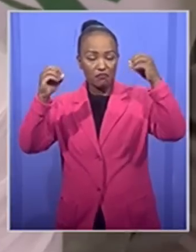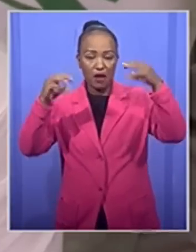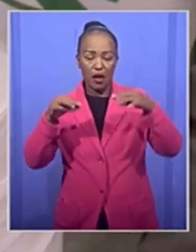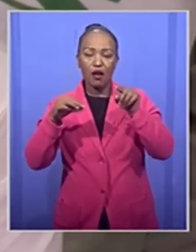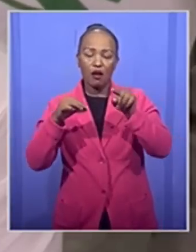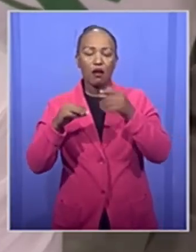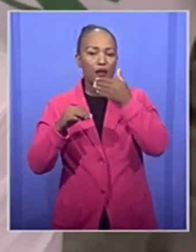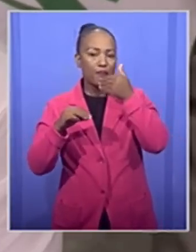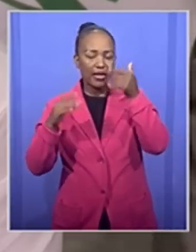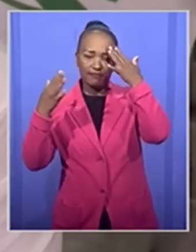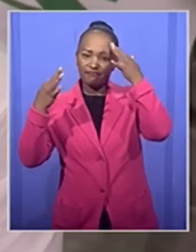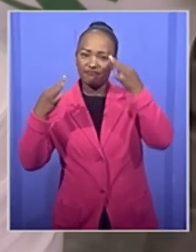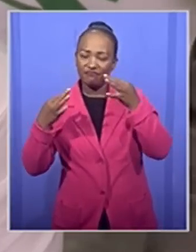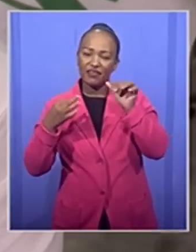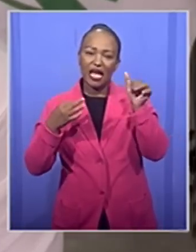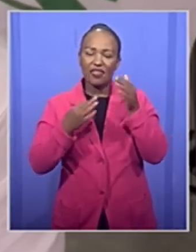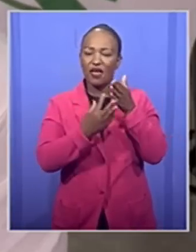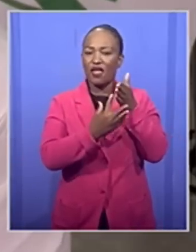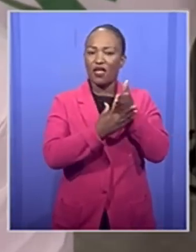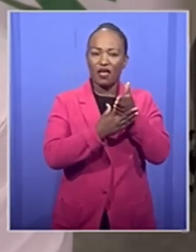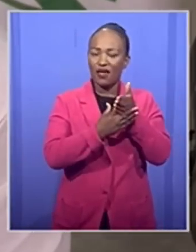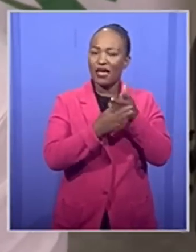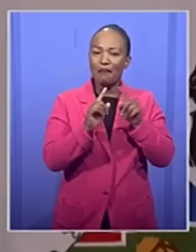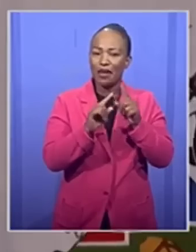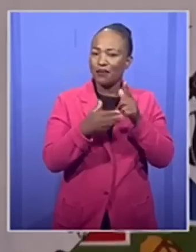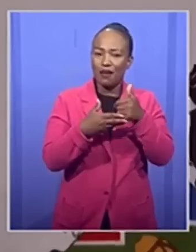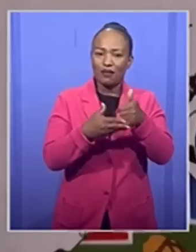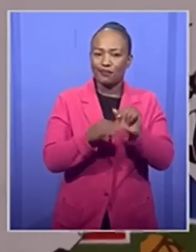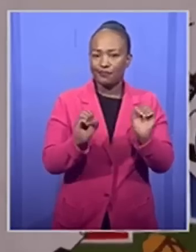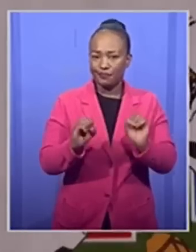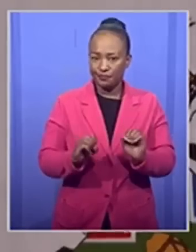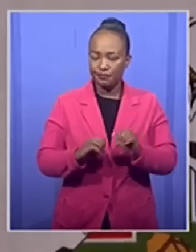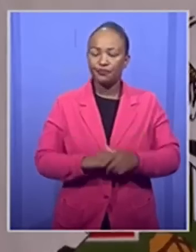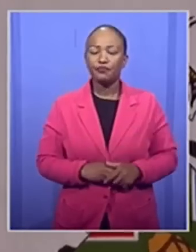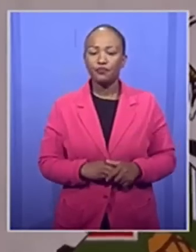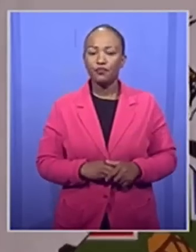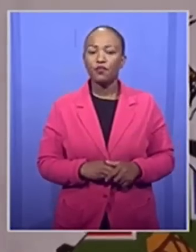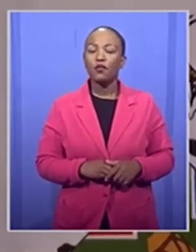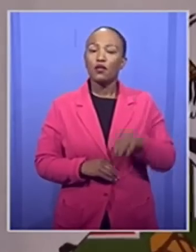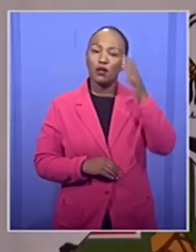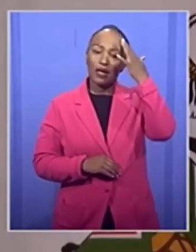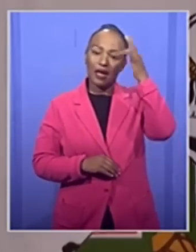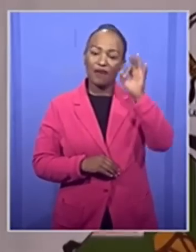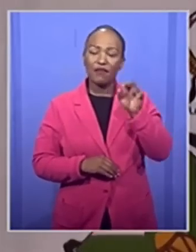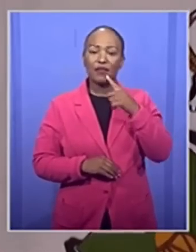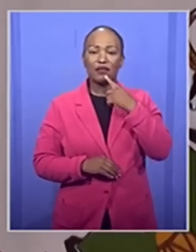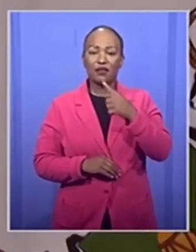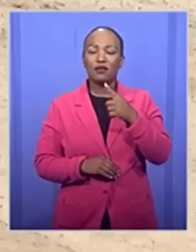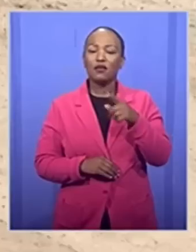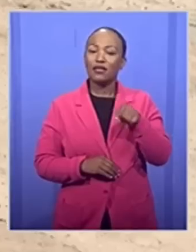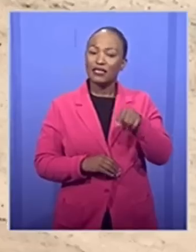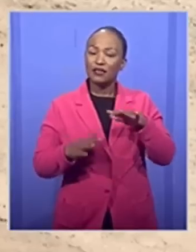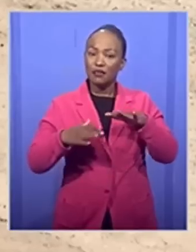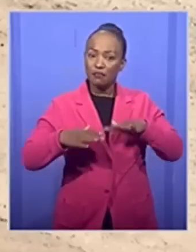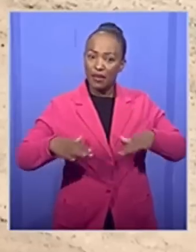other intervention did not yield any desired results. Puso e kaya gore tsereganyo ya mo Ditsobotla